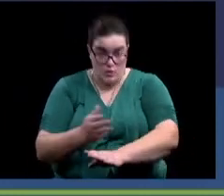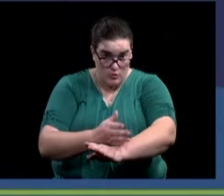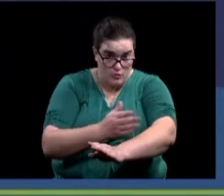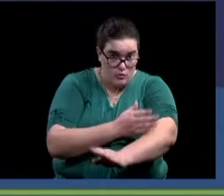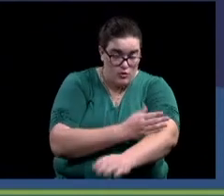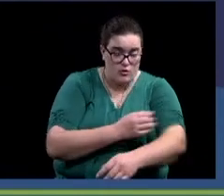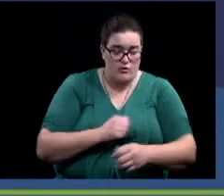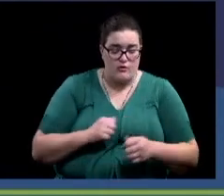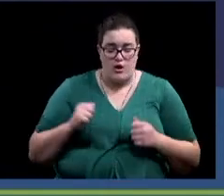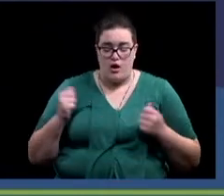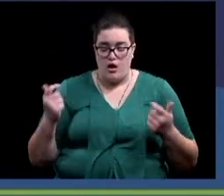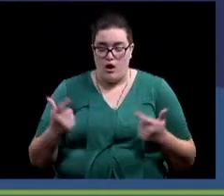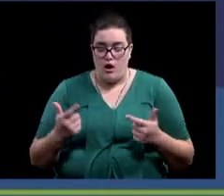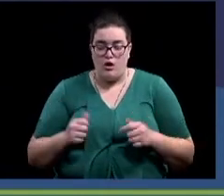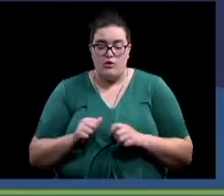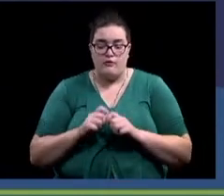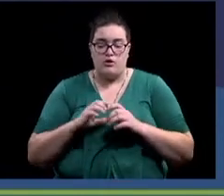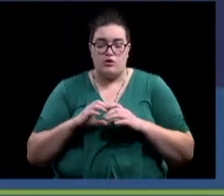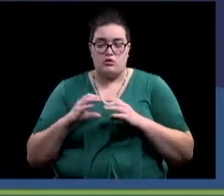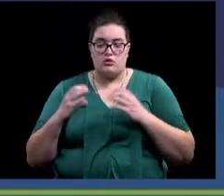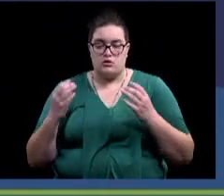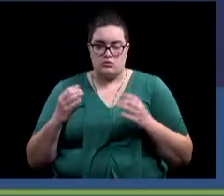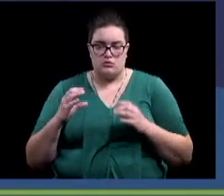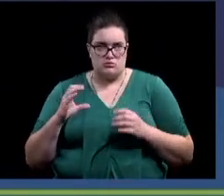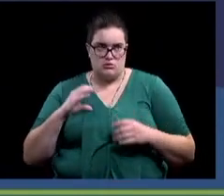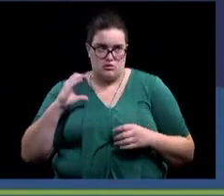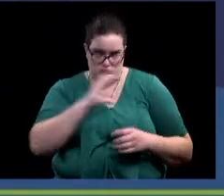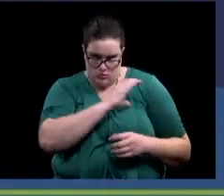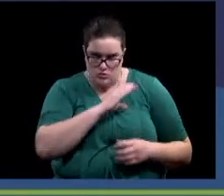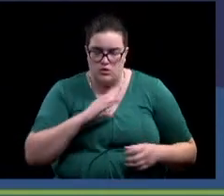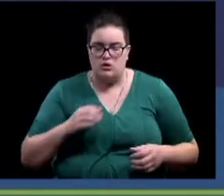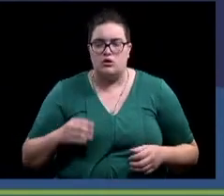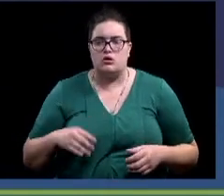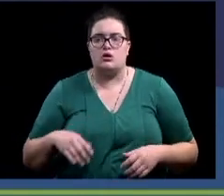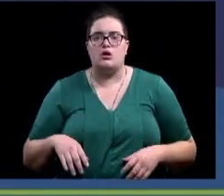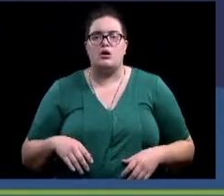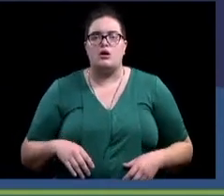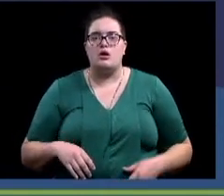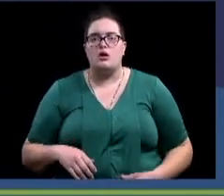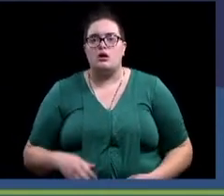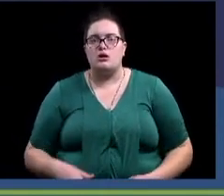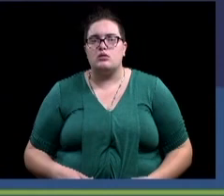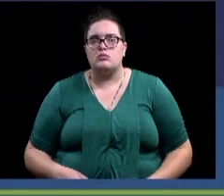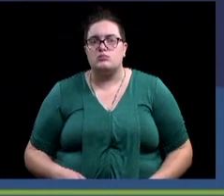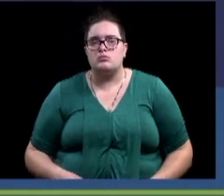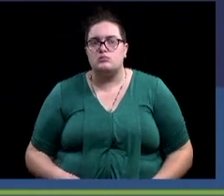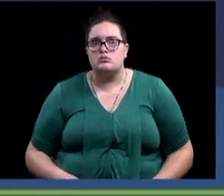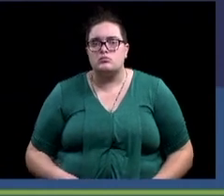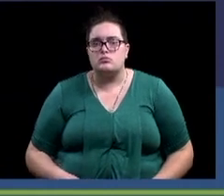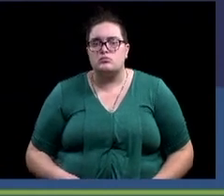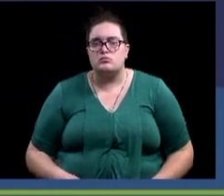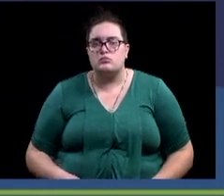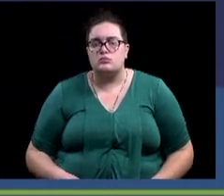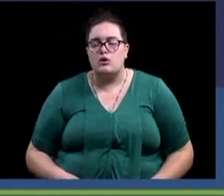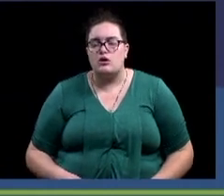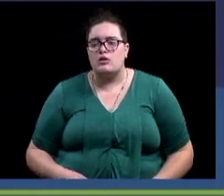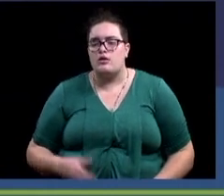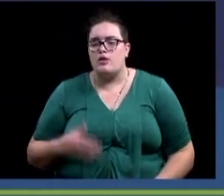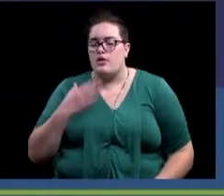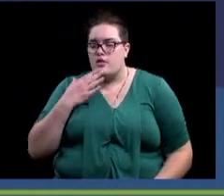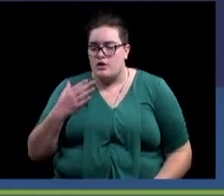have to congratulate you on that. I thank you for addressing and attacking the mental